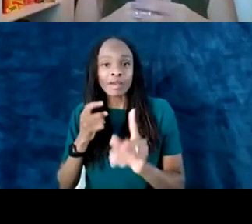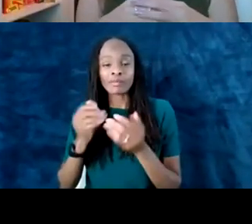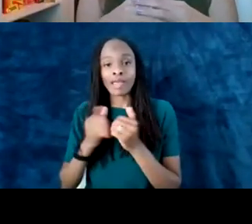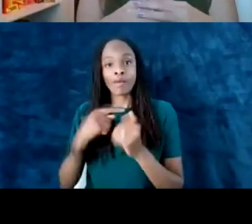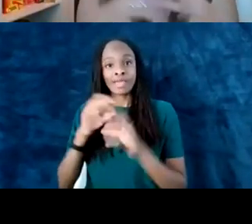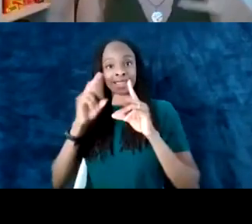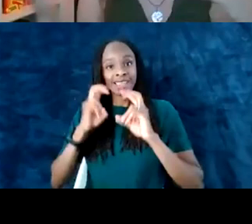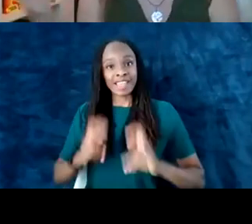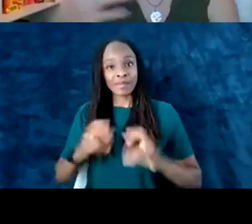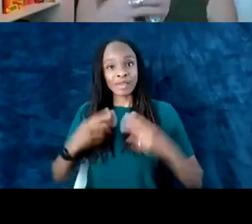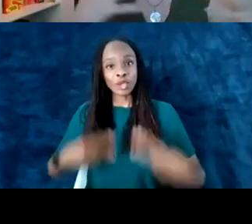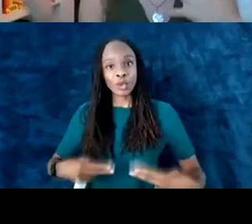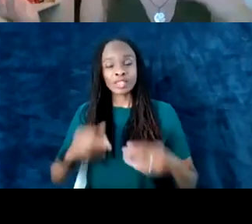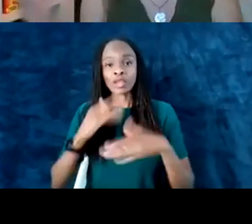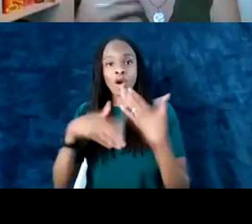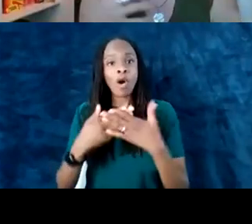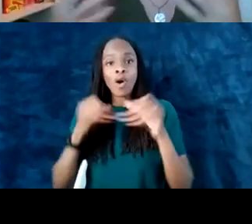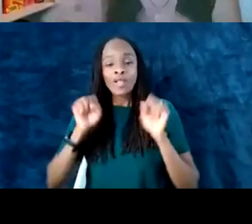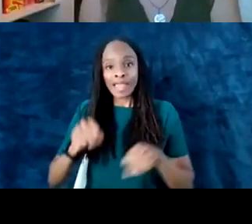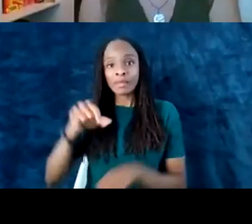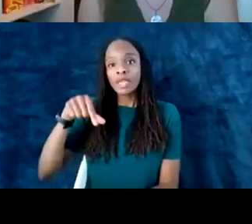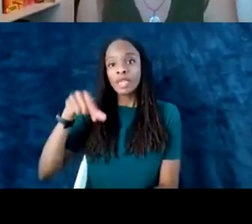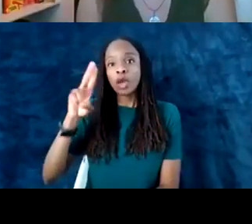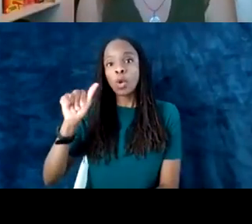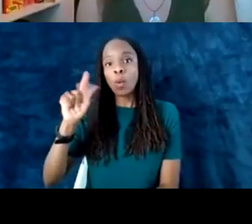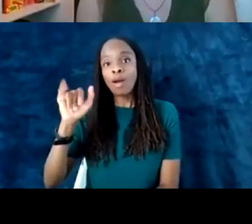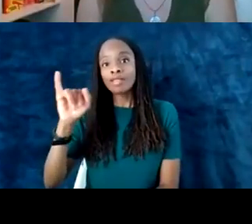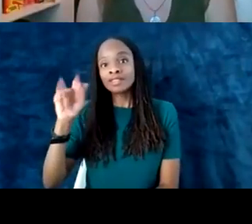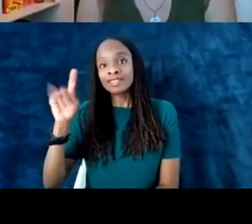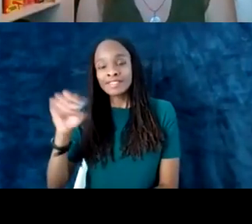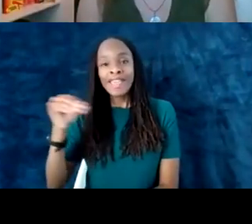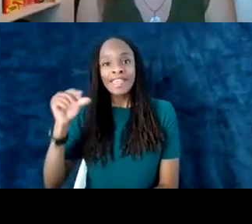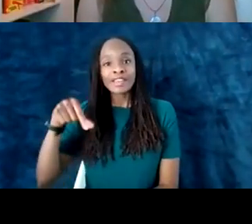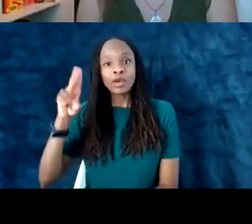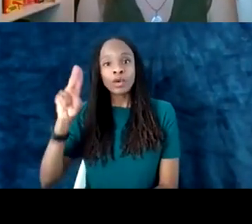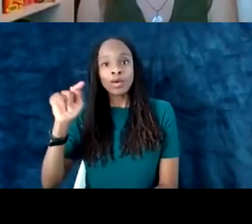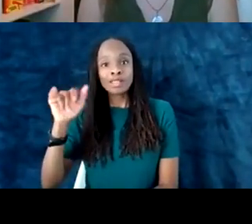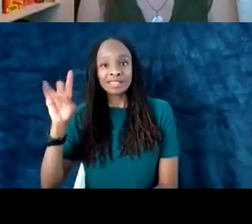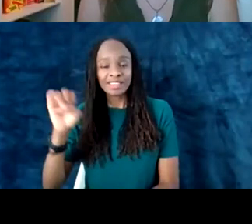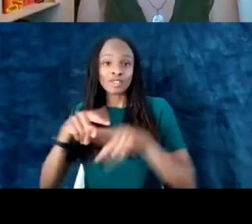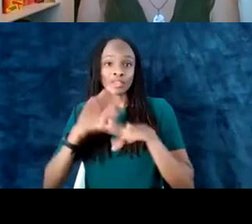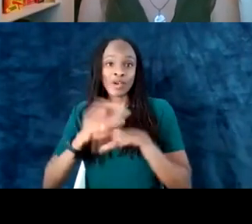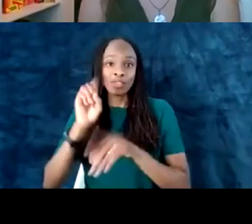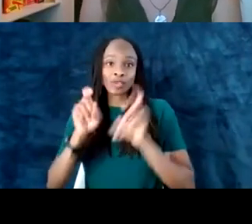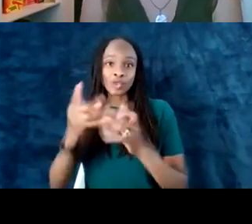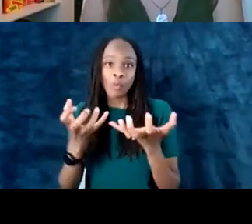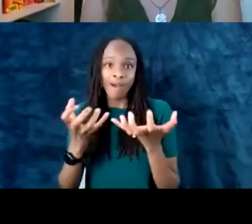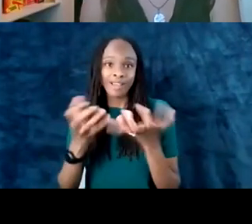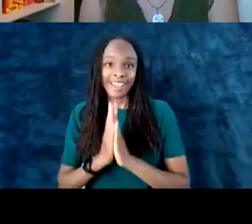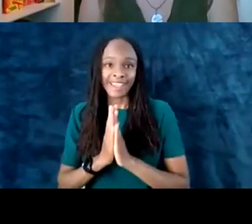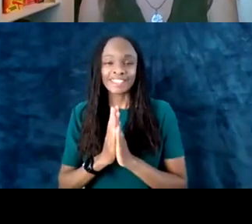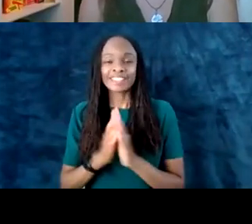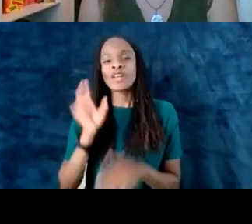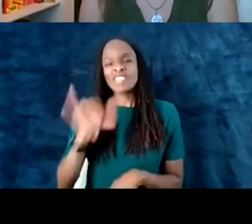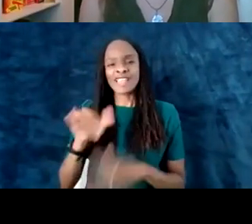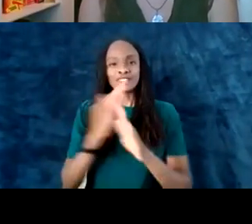course, all of them can be qualitative and quantitative, depending on the question that you want to ask. So that's the a sort